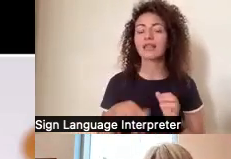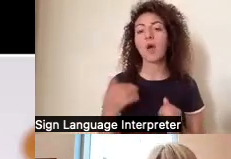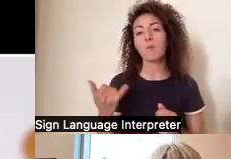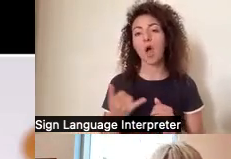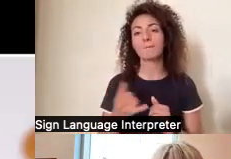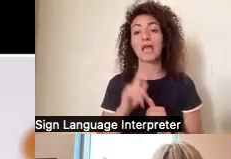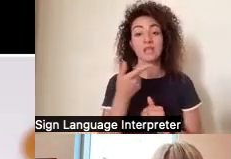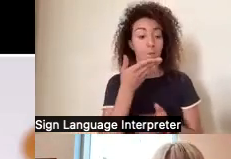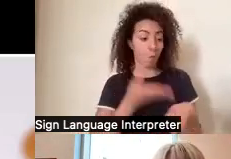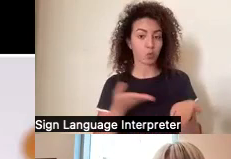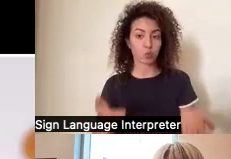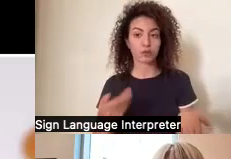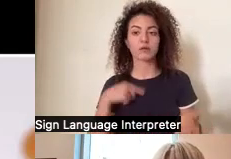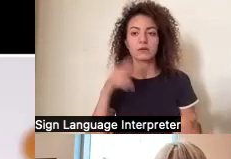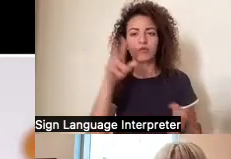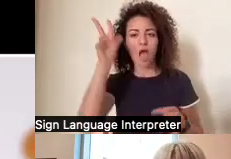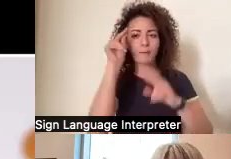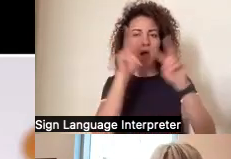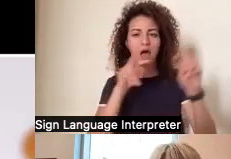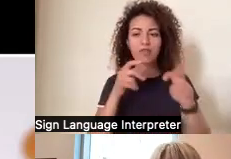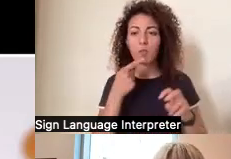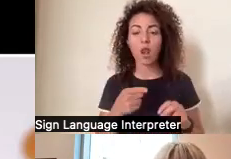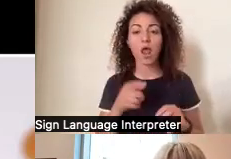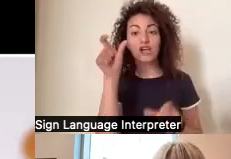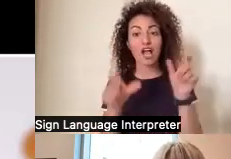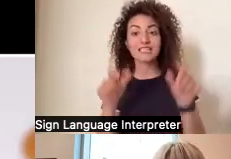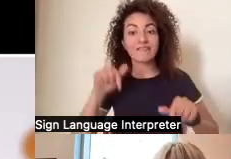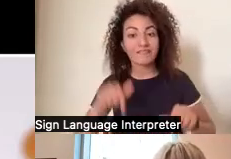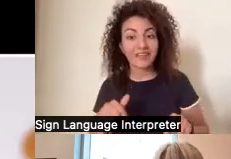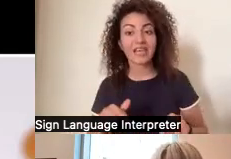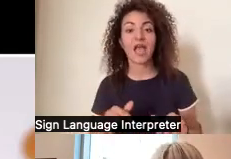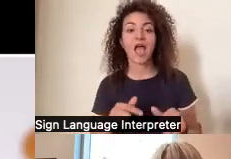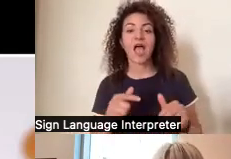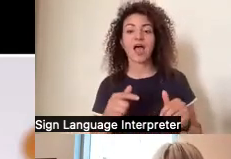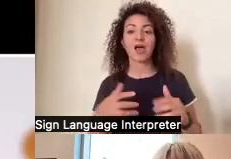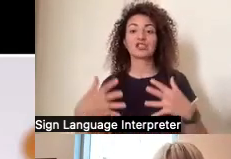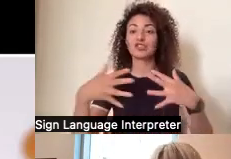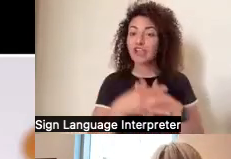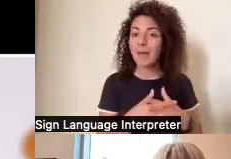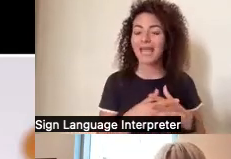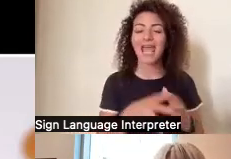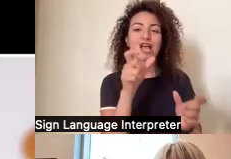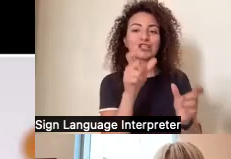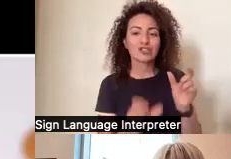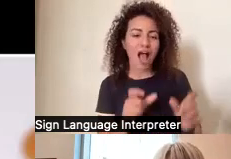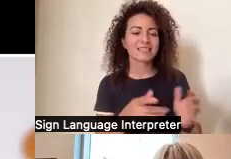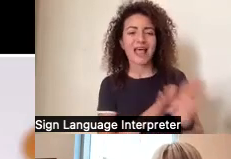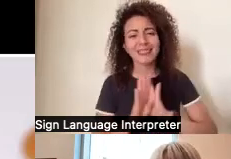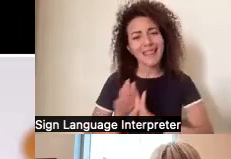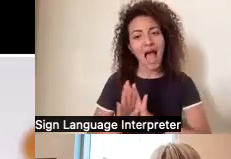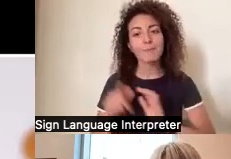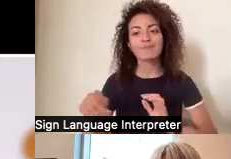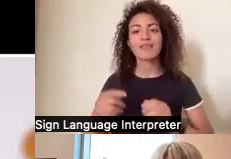all the research shows that those are associated with very positive outcomes for our life cycle, such as happiness, self-esteem and